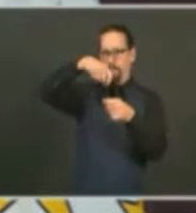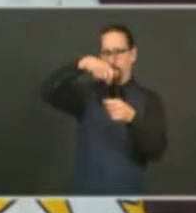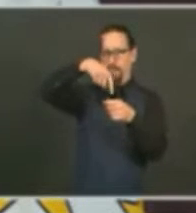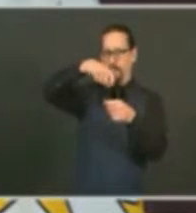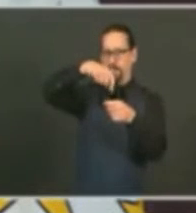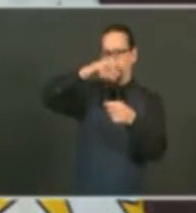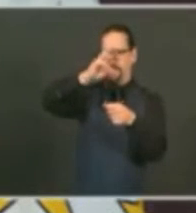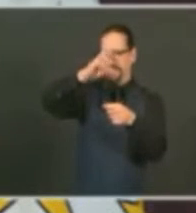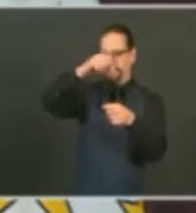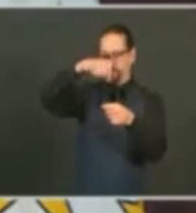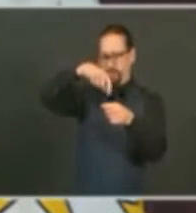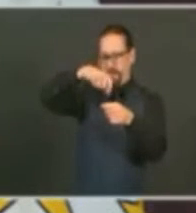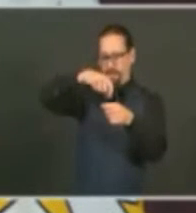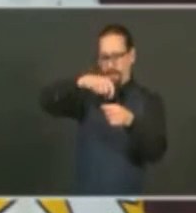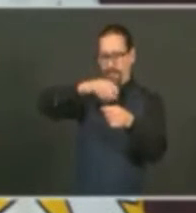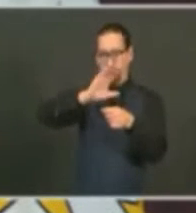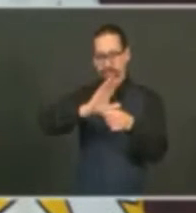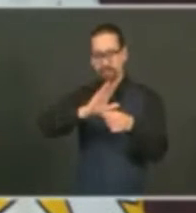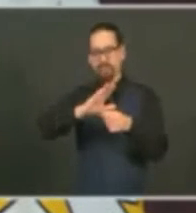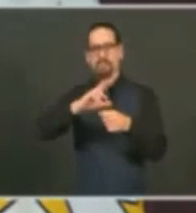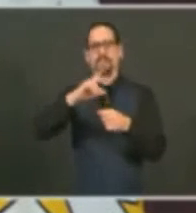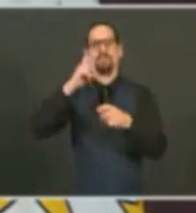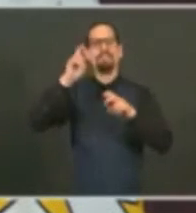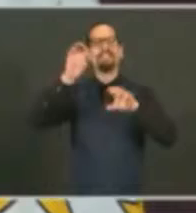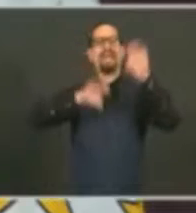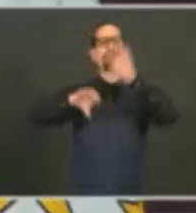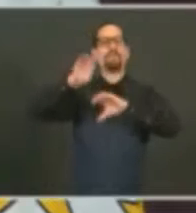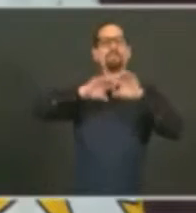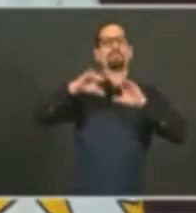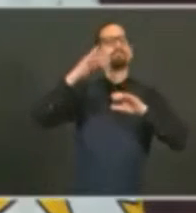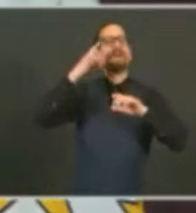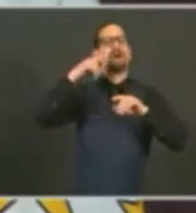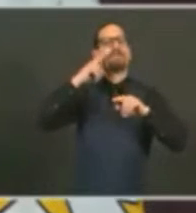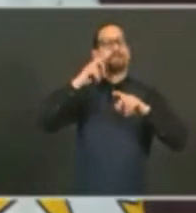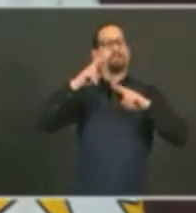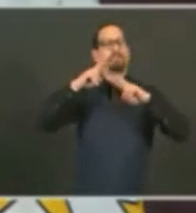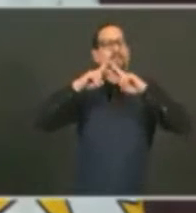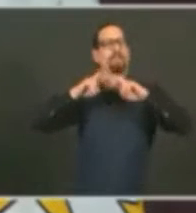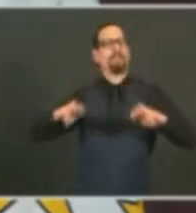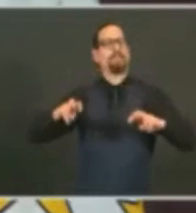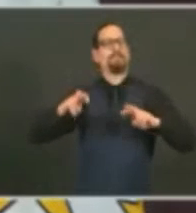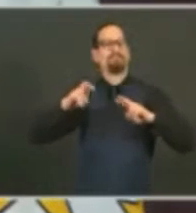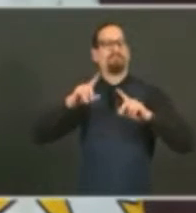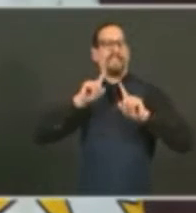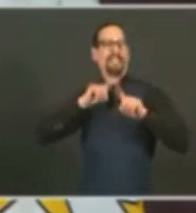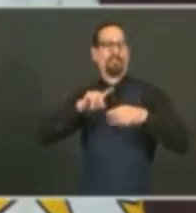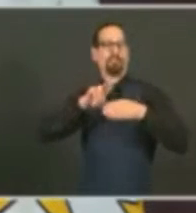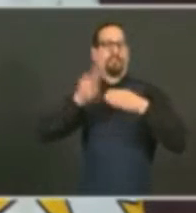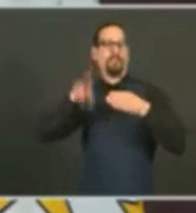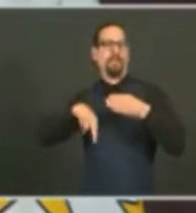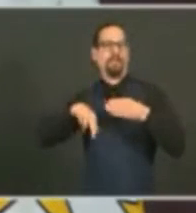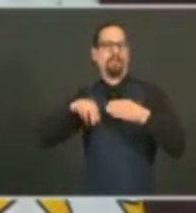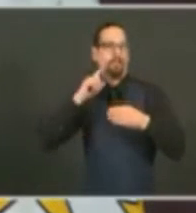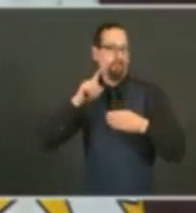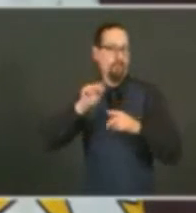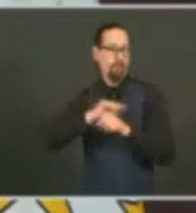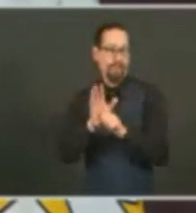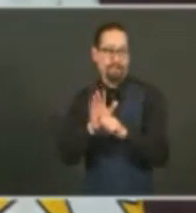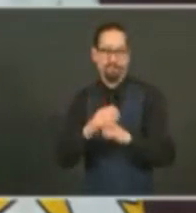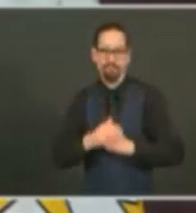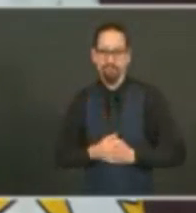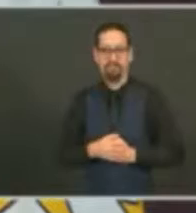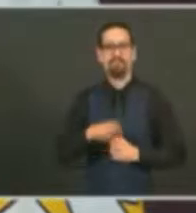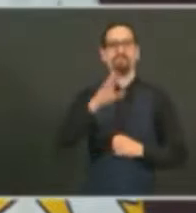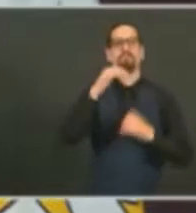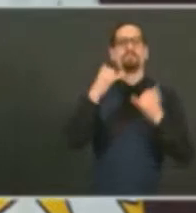to be able to do the chemical analysis of the test. And then you will be taking the swab